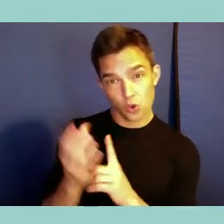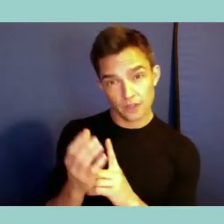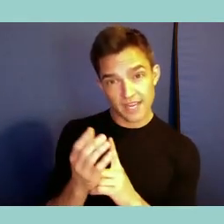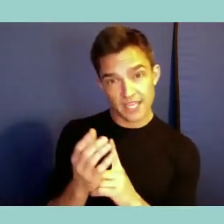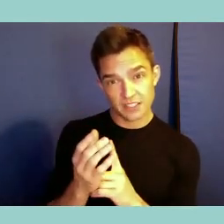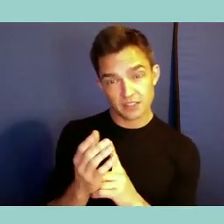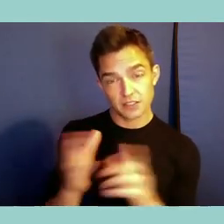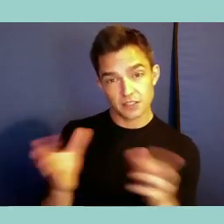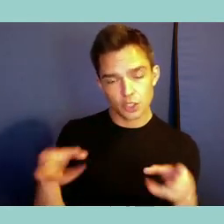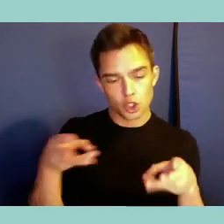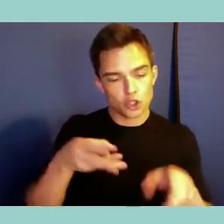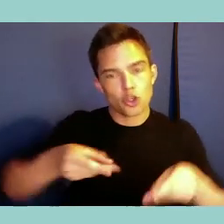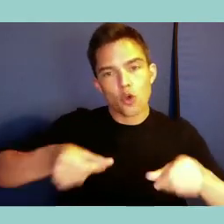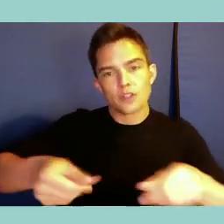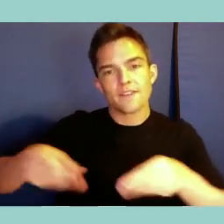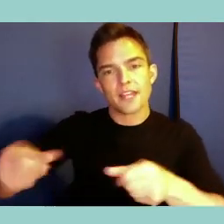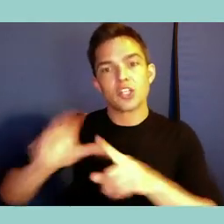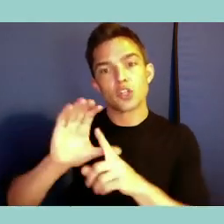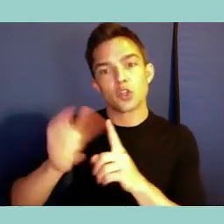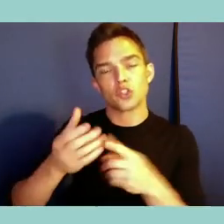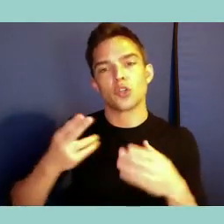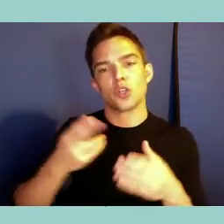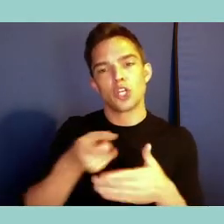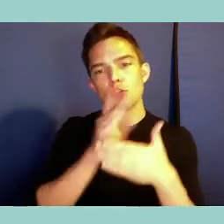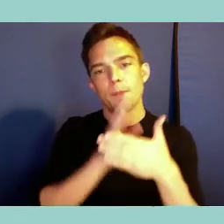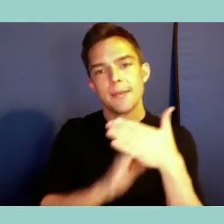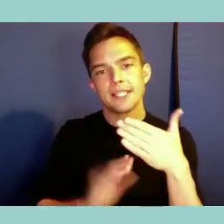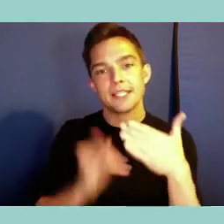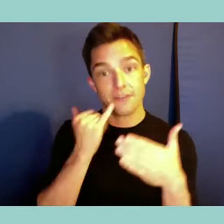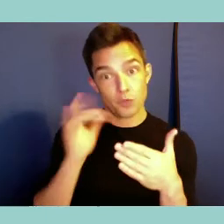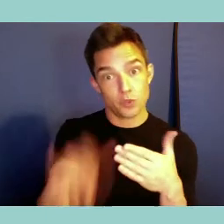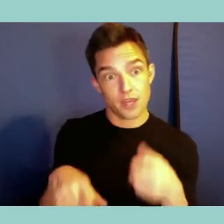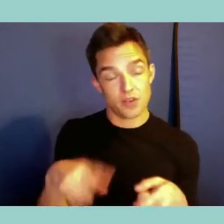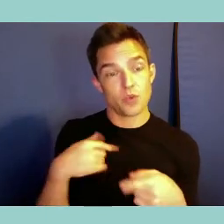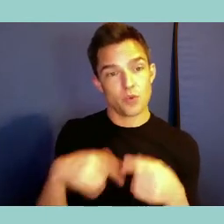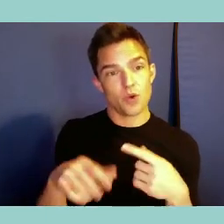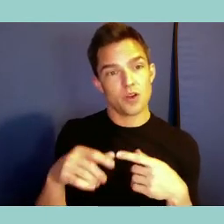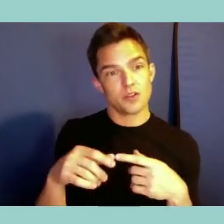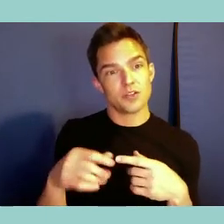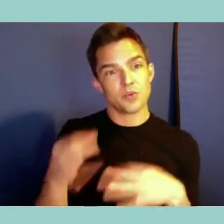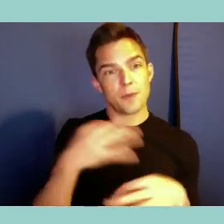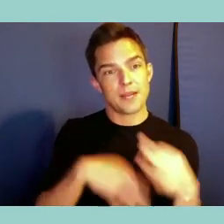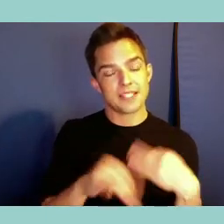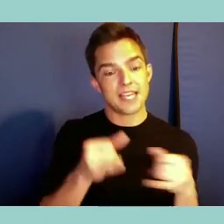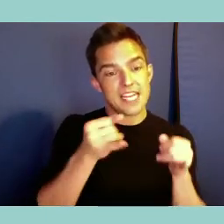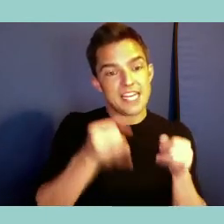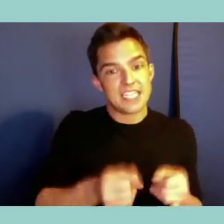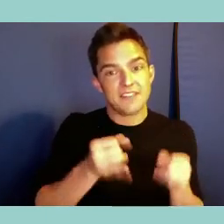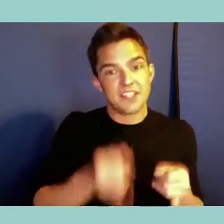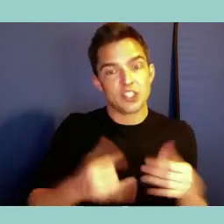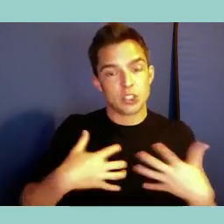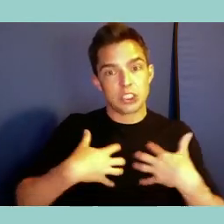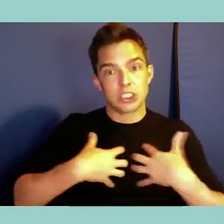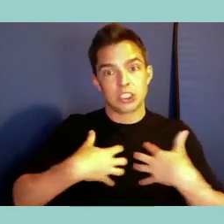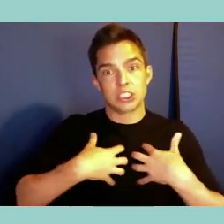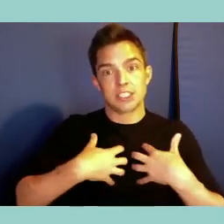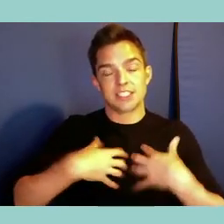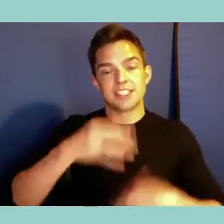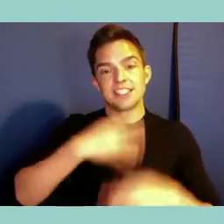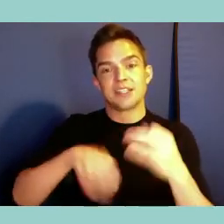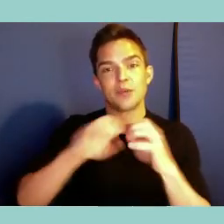cultural humility. If we do this, we will replace some of our individualism with